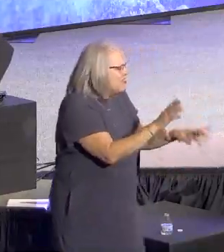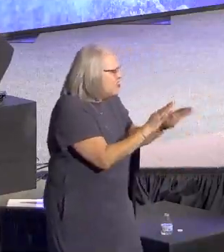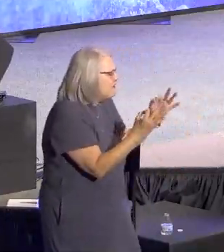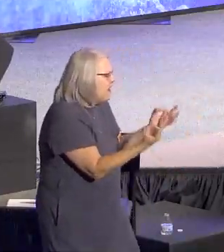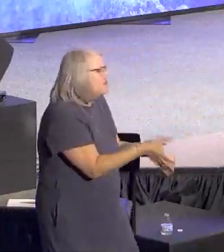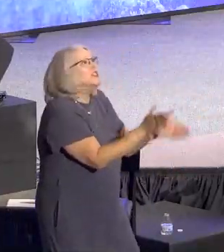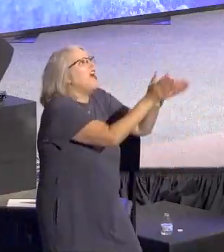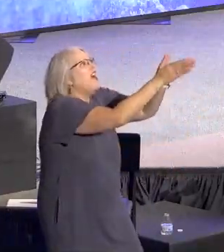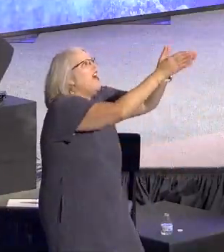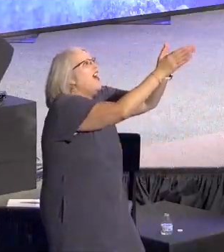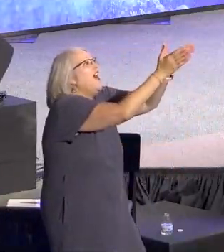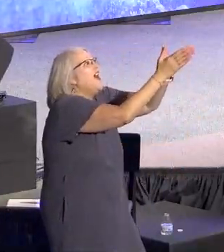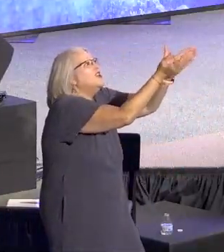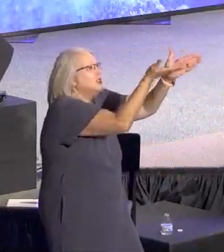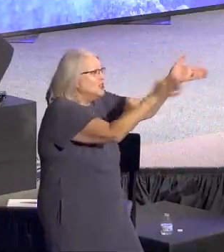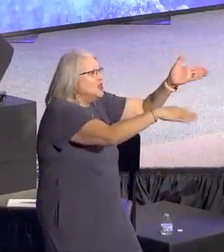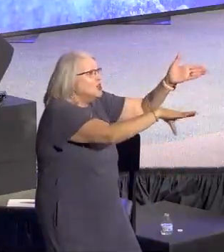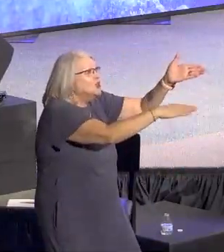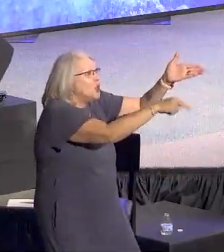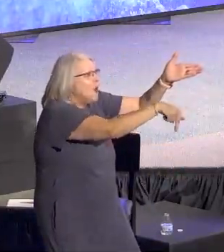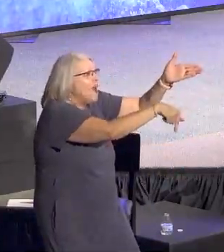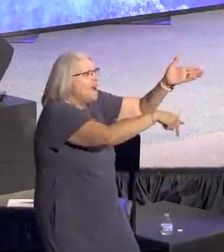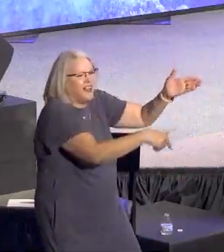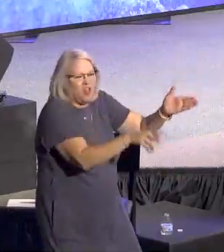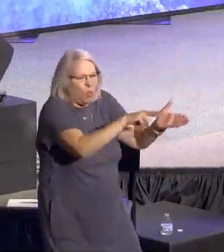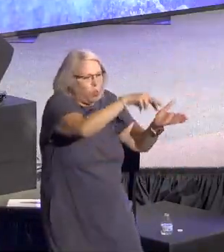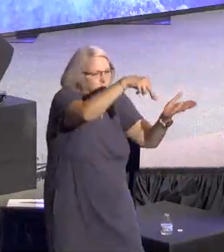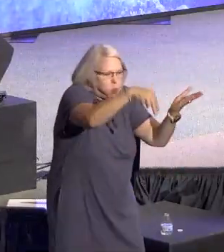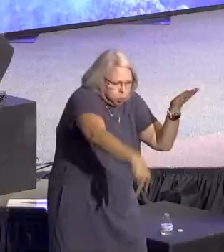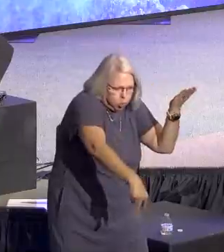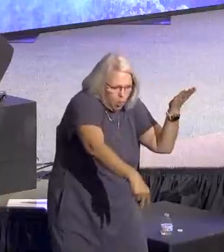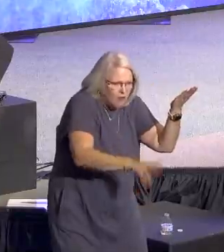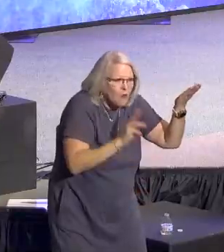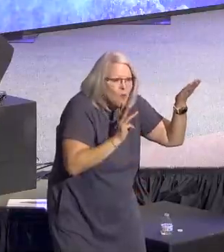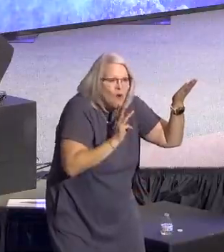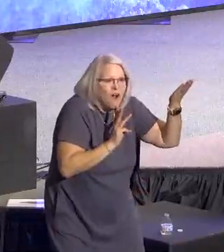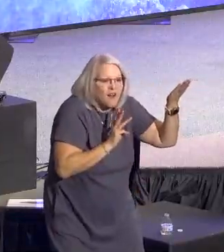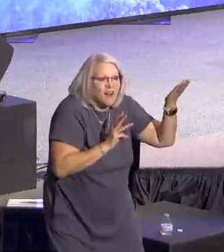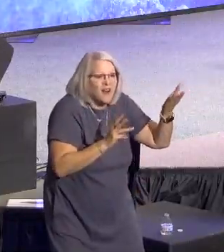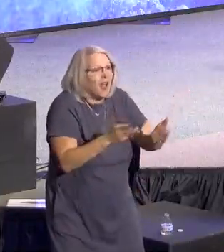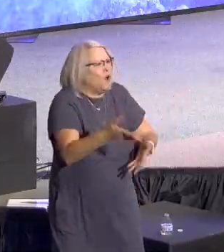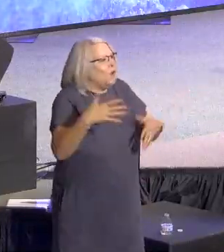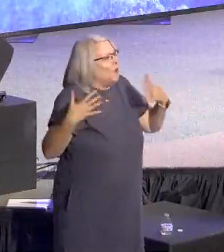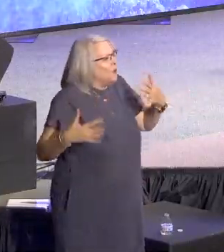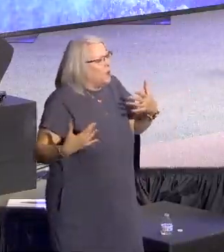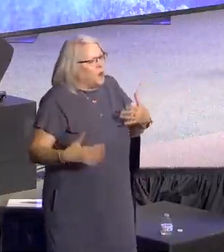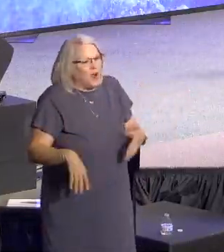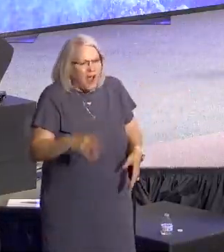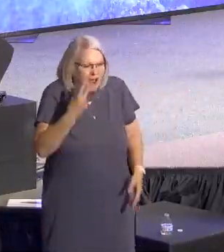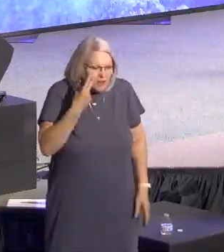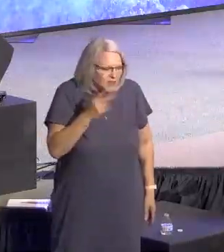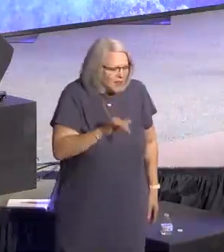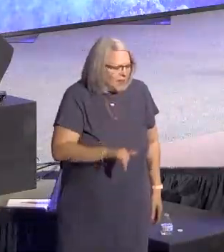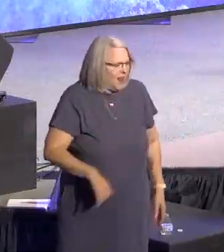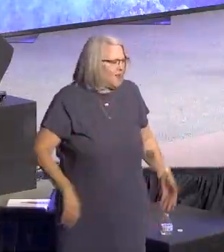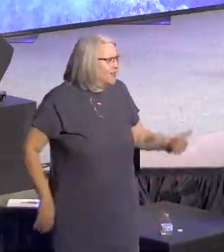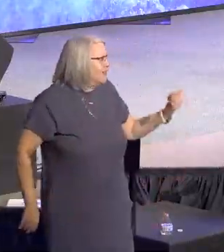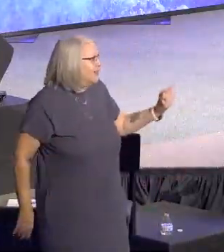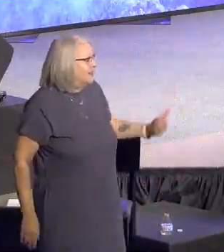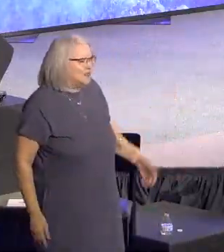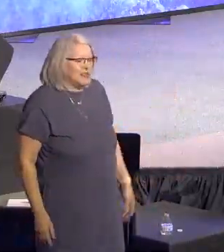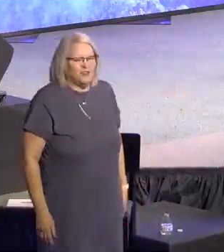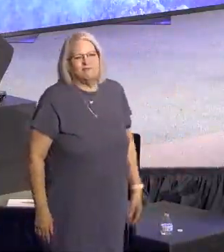family standing below, yeah, they were dropping down into that pool of water. And you guessed it, after observing this for a period of